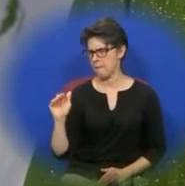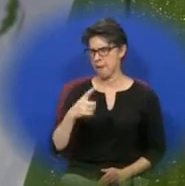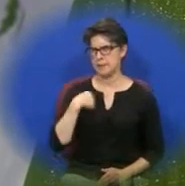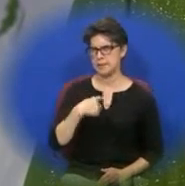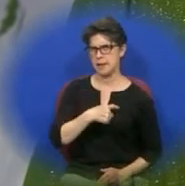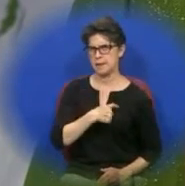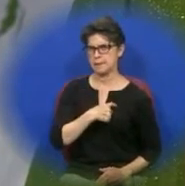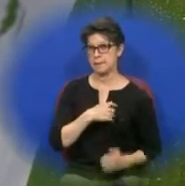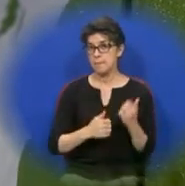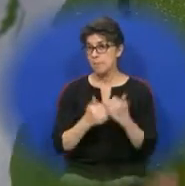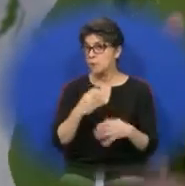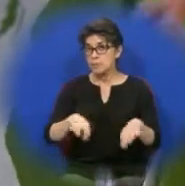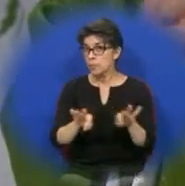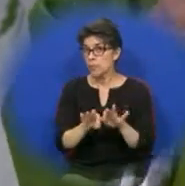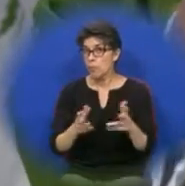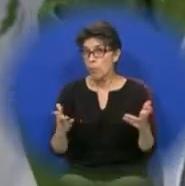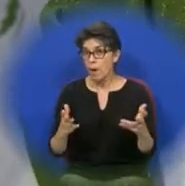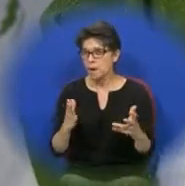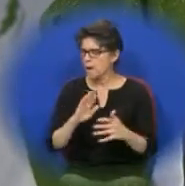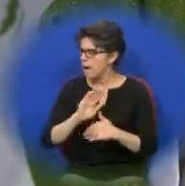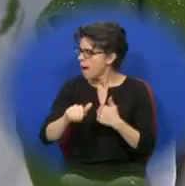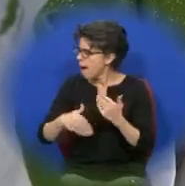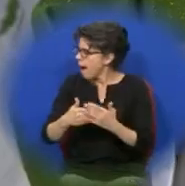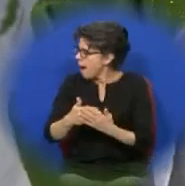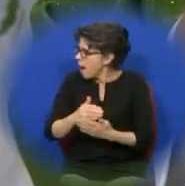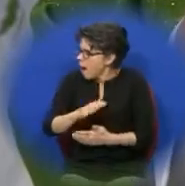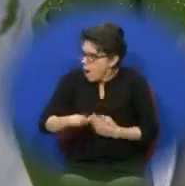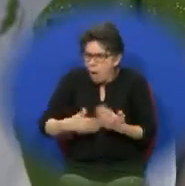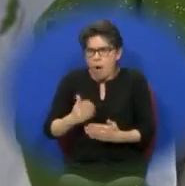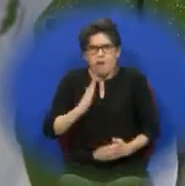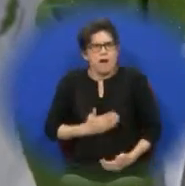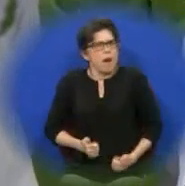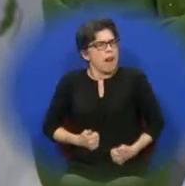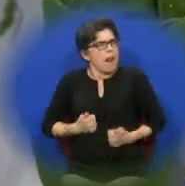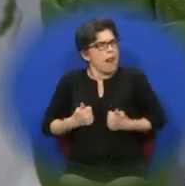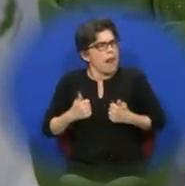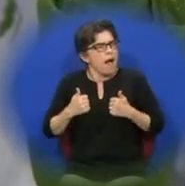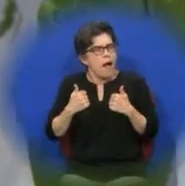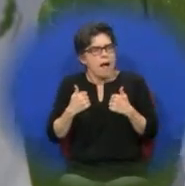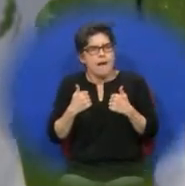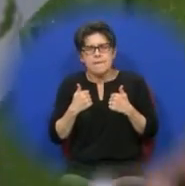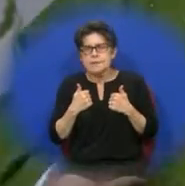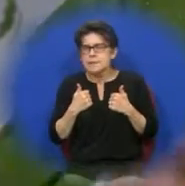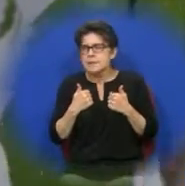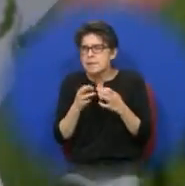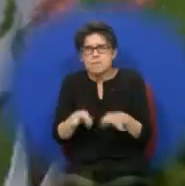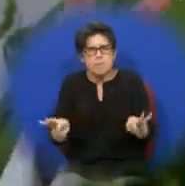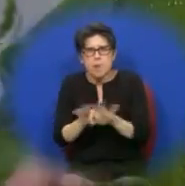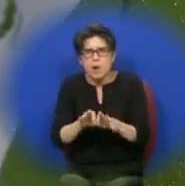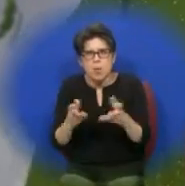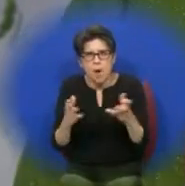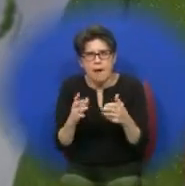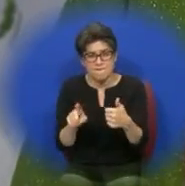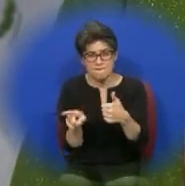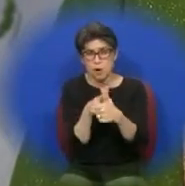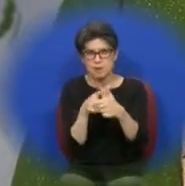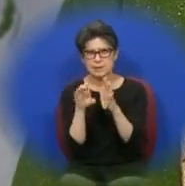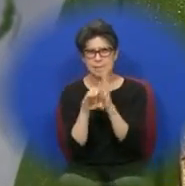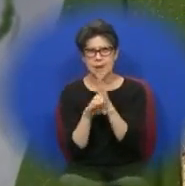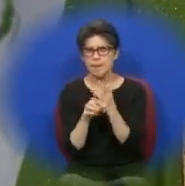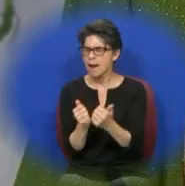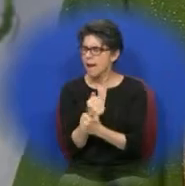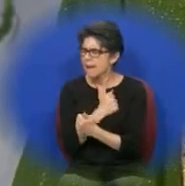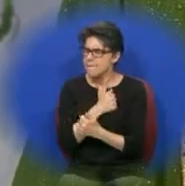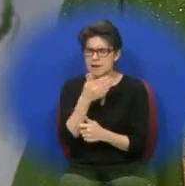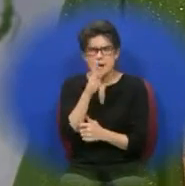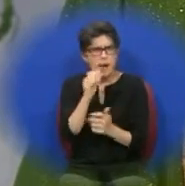our God is that our whole lives are permeated by that very Shema, that first commandment of loving God with everything that we had,